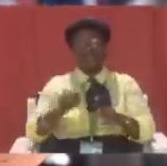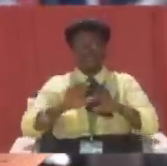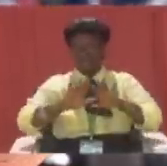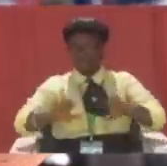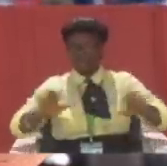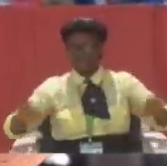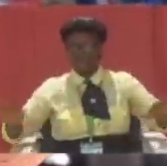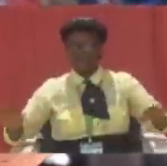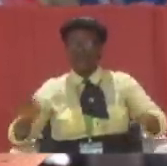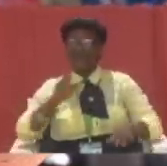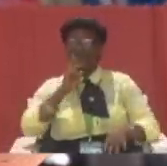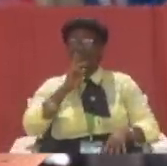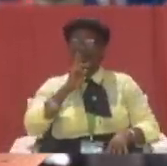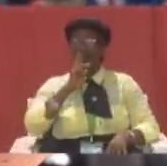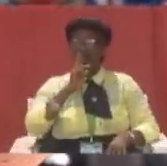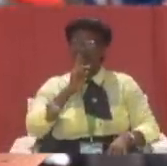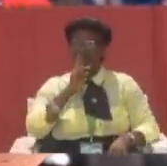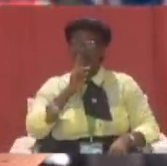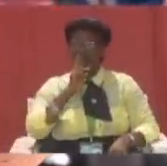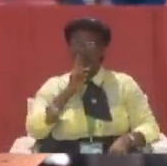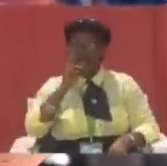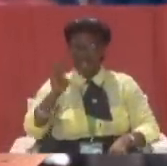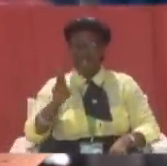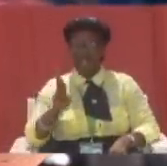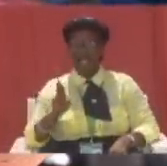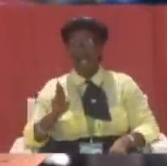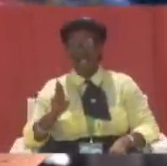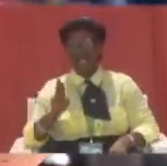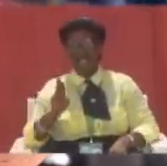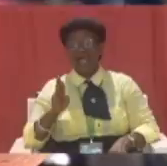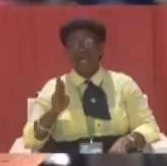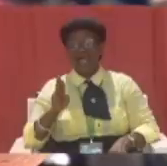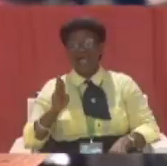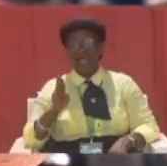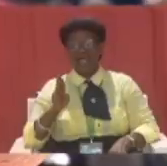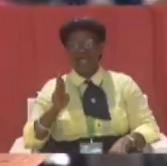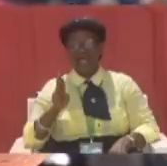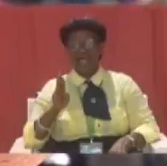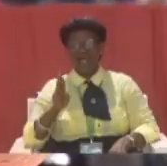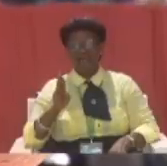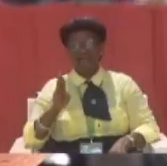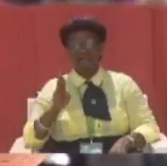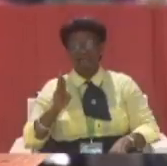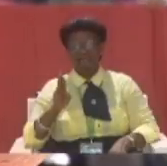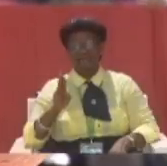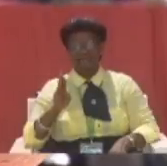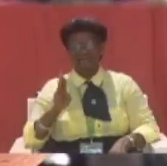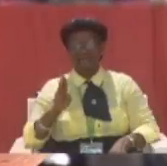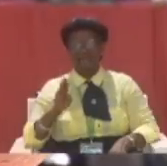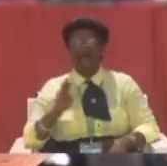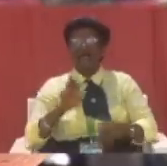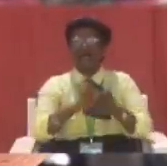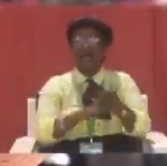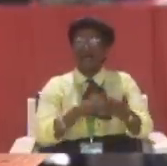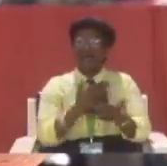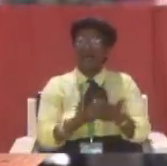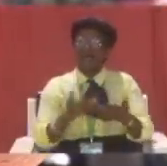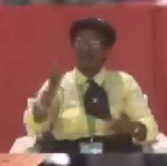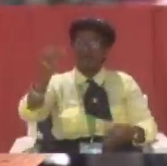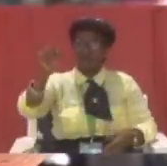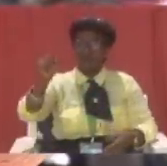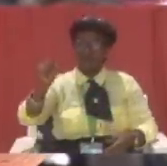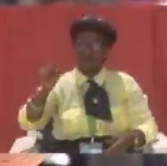Children are, please be seated, God bless you. Children are proofs,